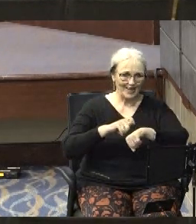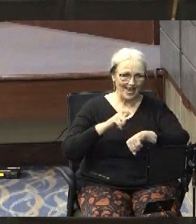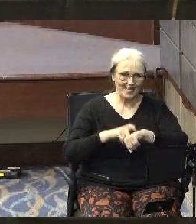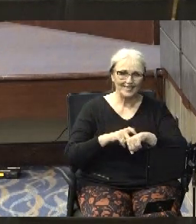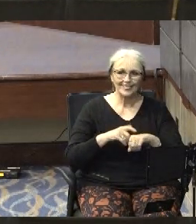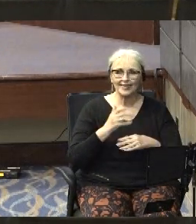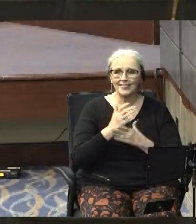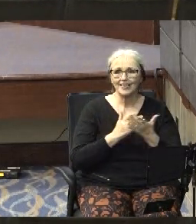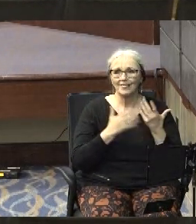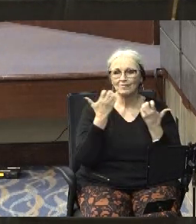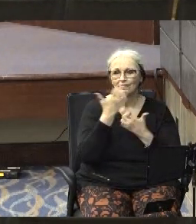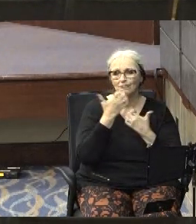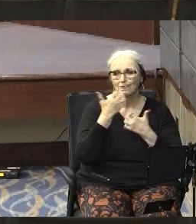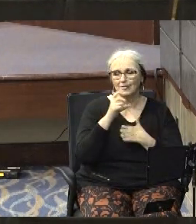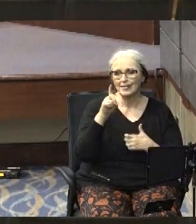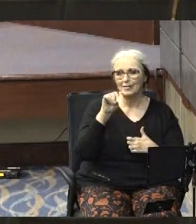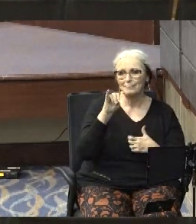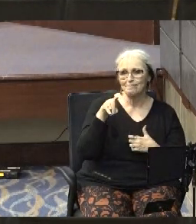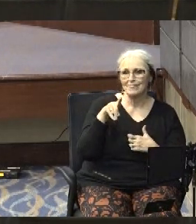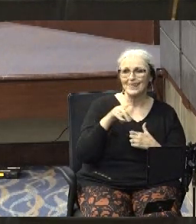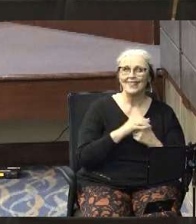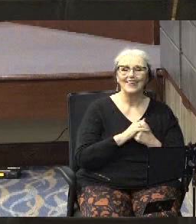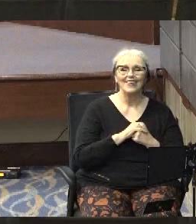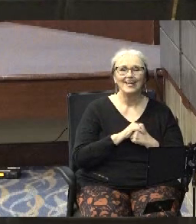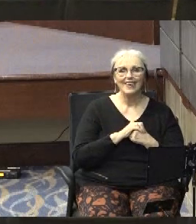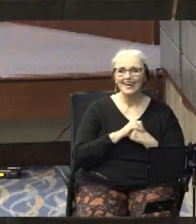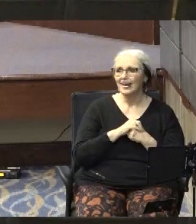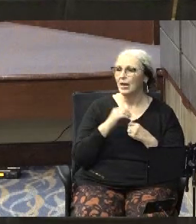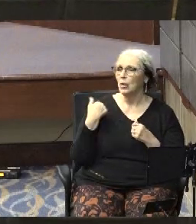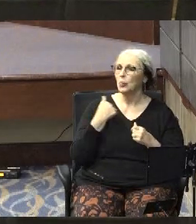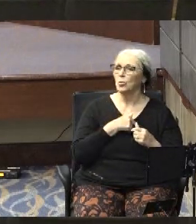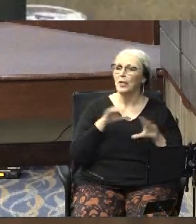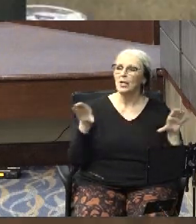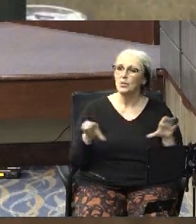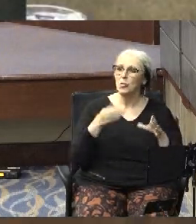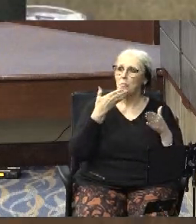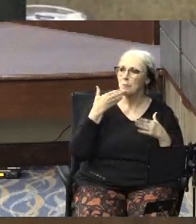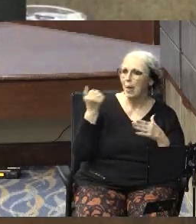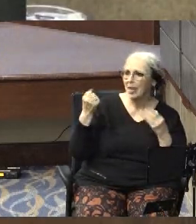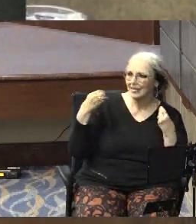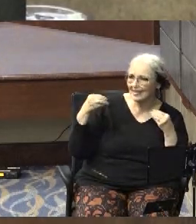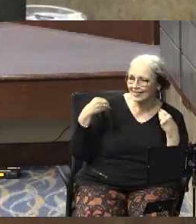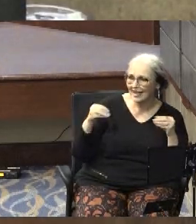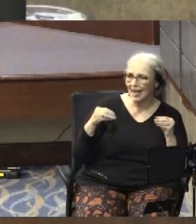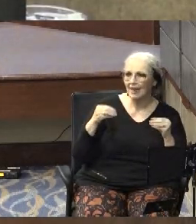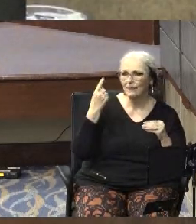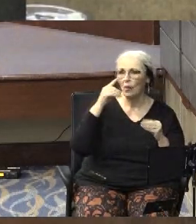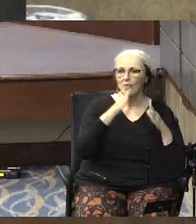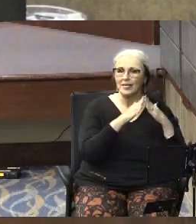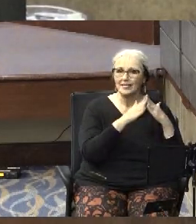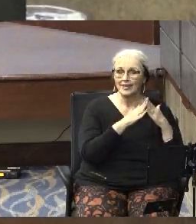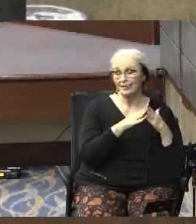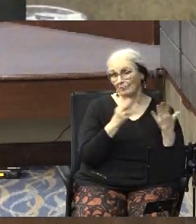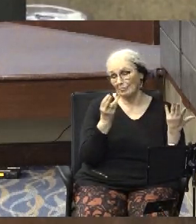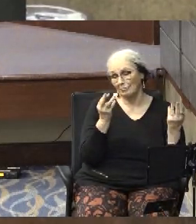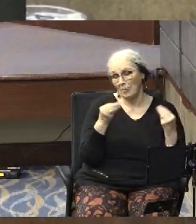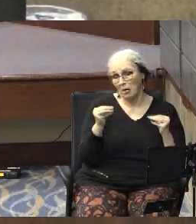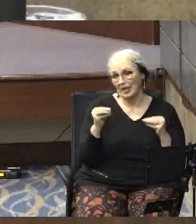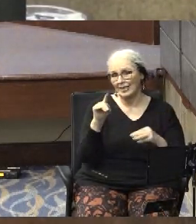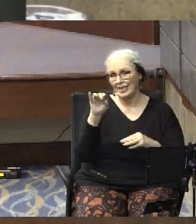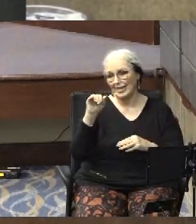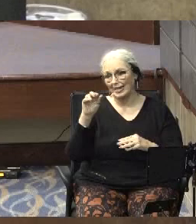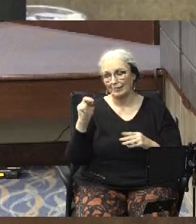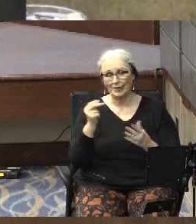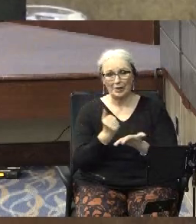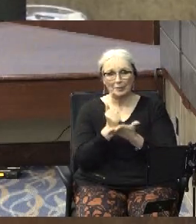some incredible dip, and we did our best to sell it, and the marketing team for the city was very helpful, Monica and